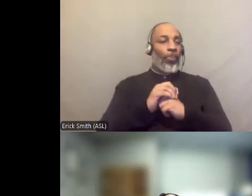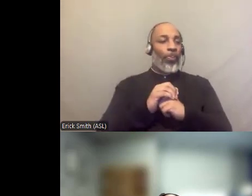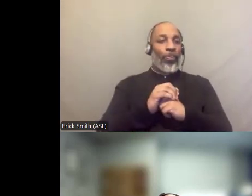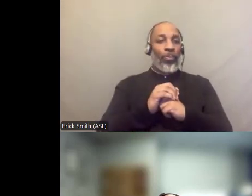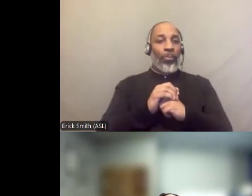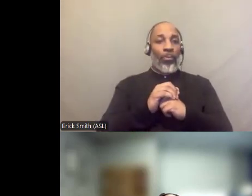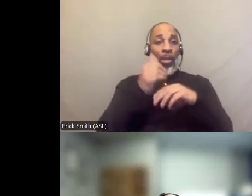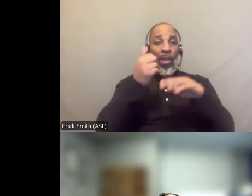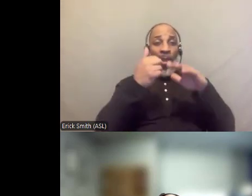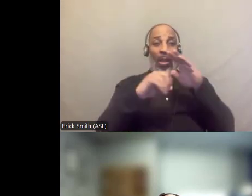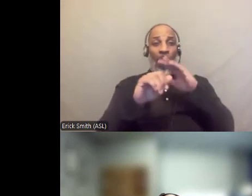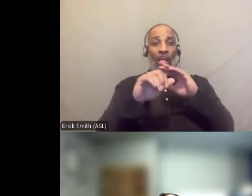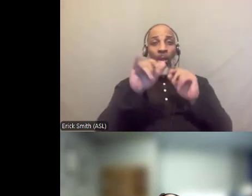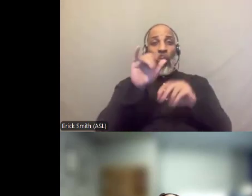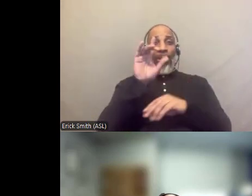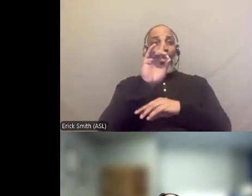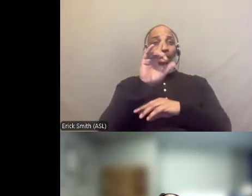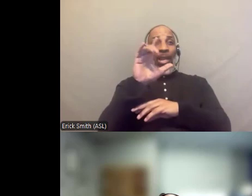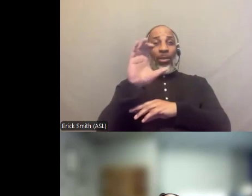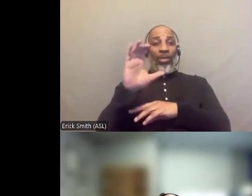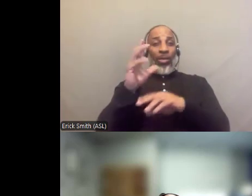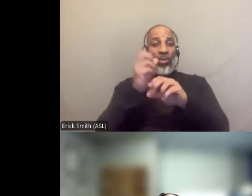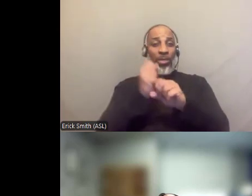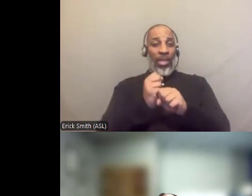under which DLC receives a grant.